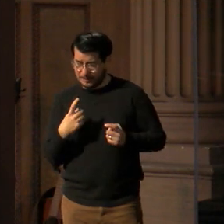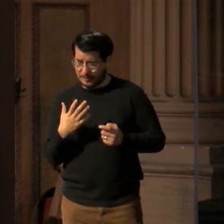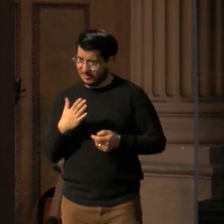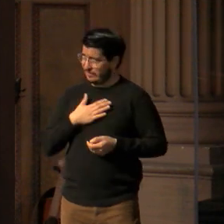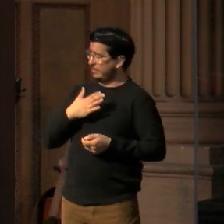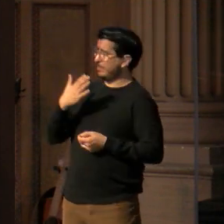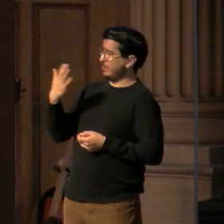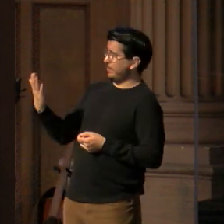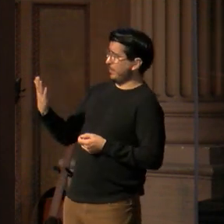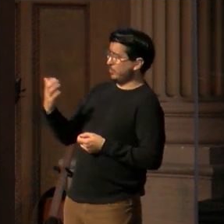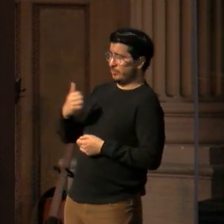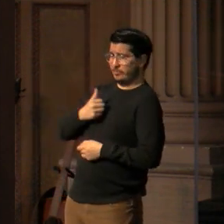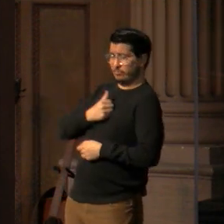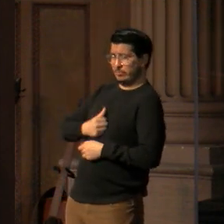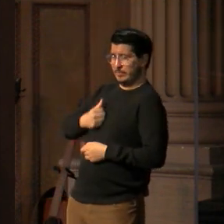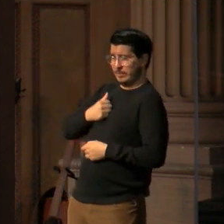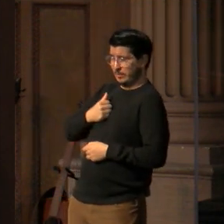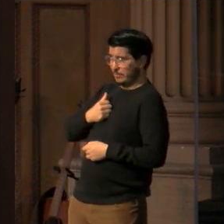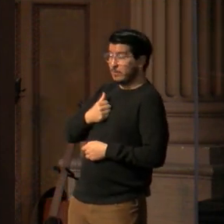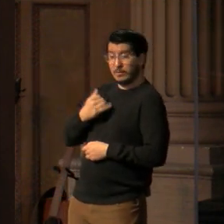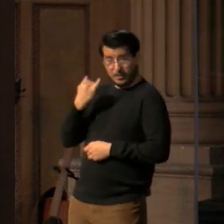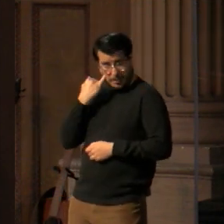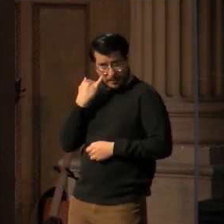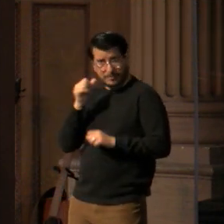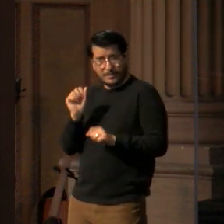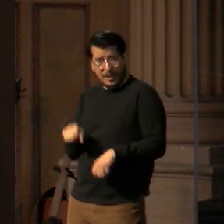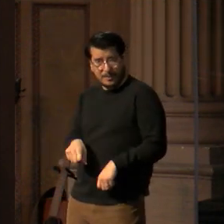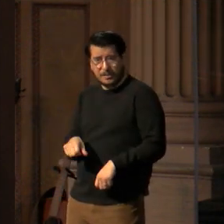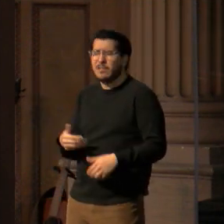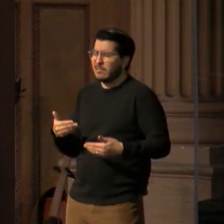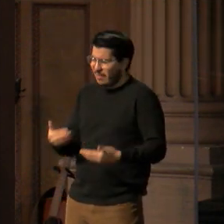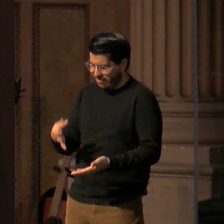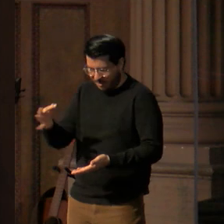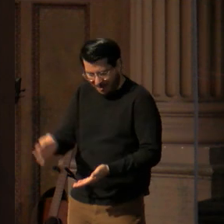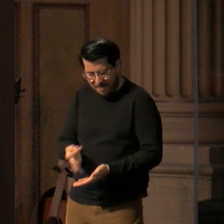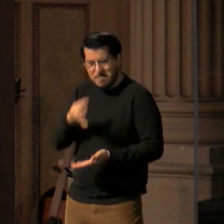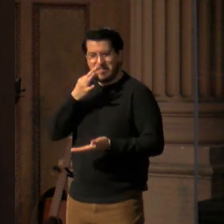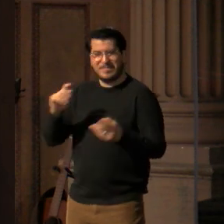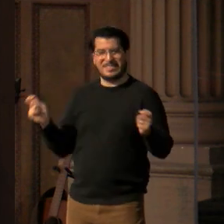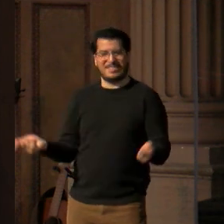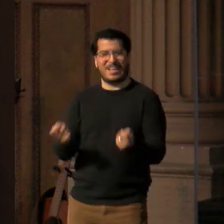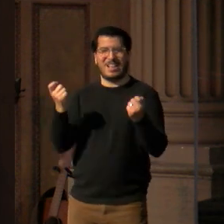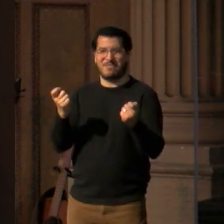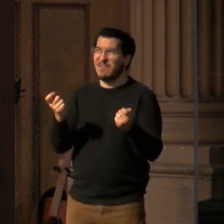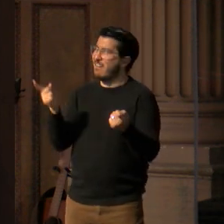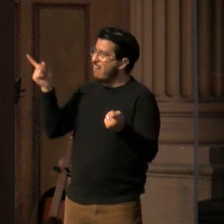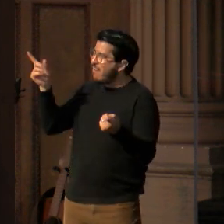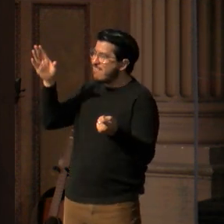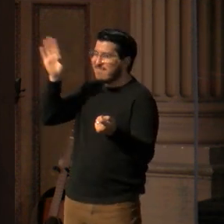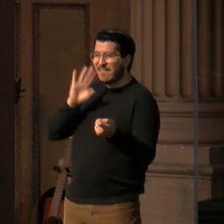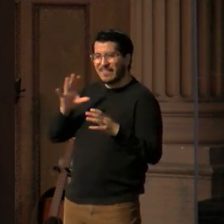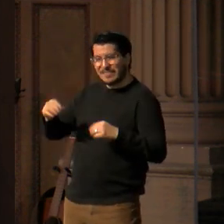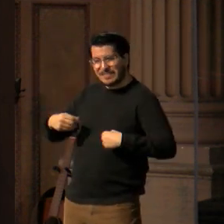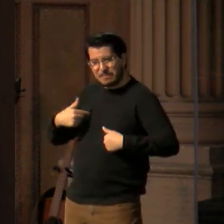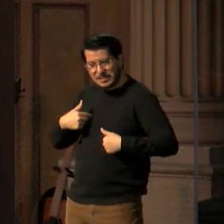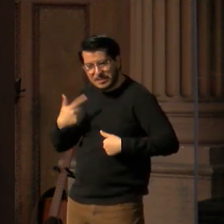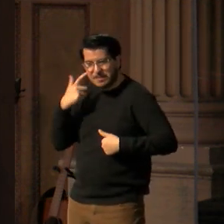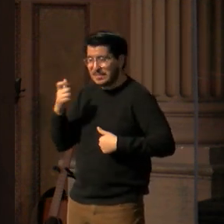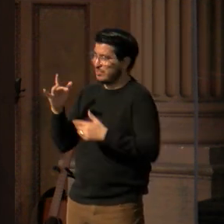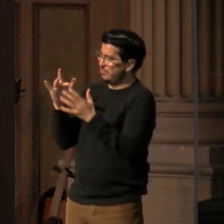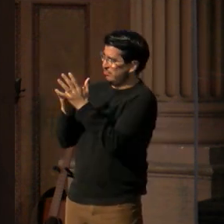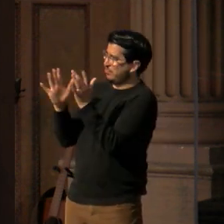And then if I have, I take this supper celebrating. Celebrating the fact that God accepts me because of what Jesus has done for me.